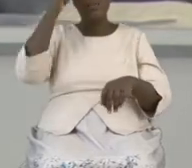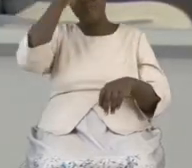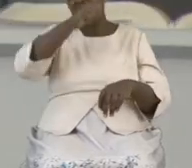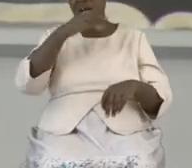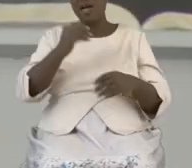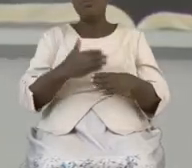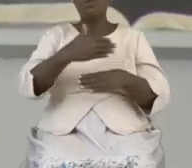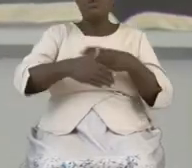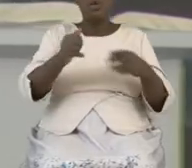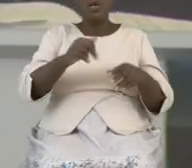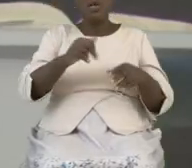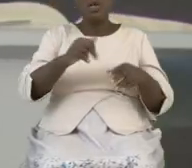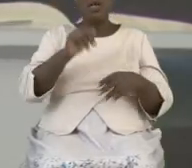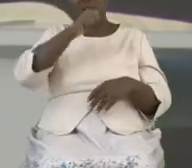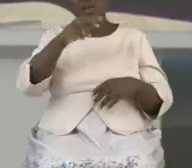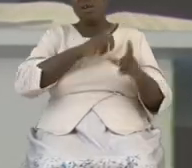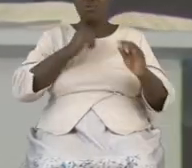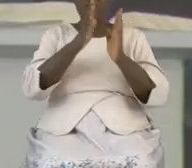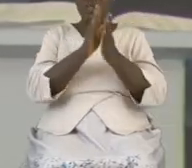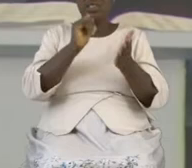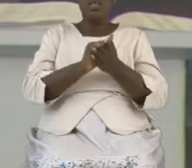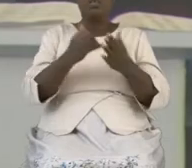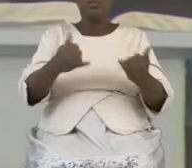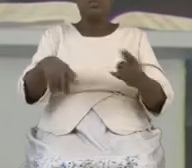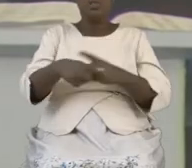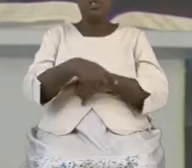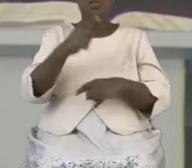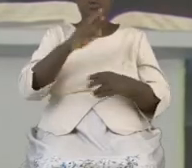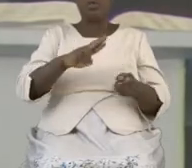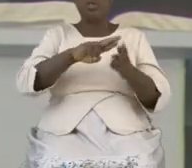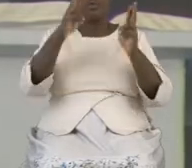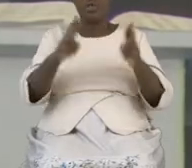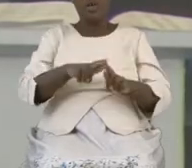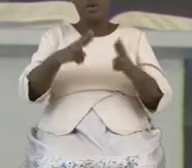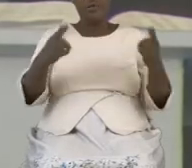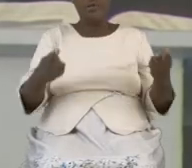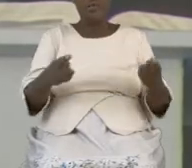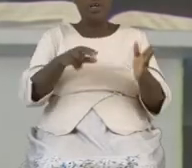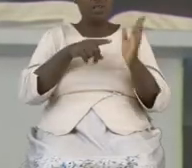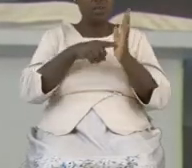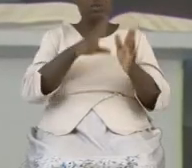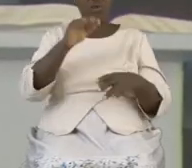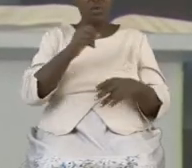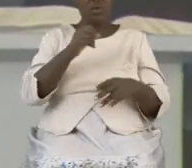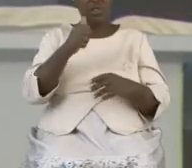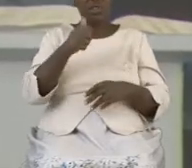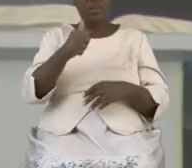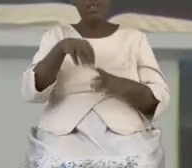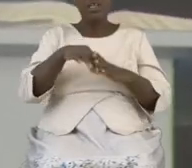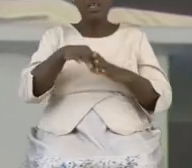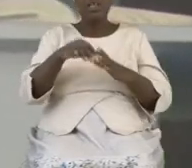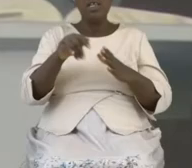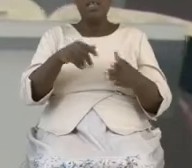we pray that today you reveal yourself in a new dimension to everyone